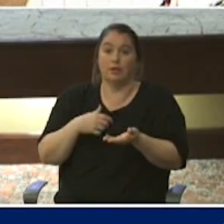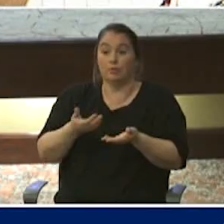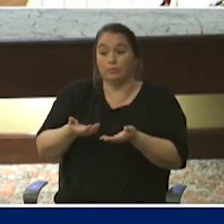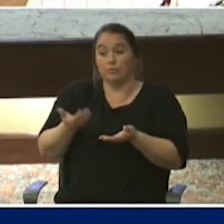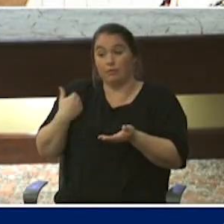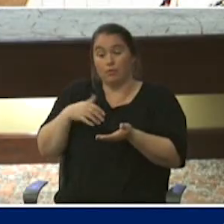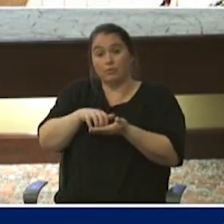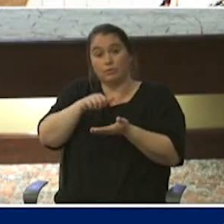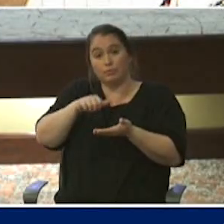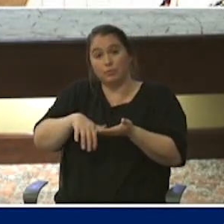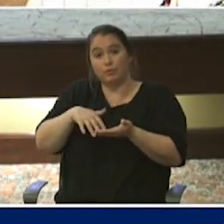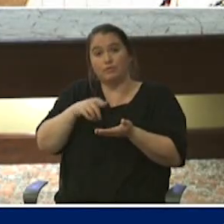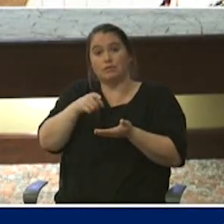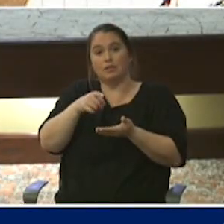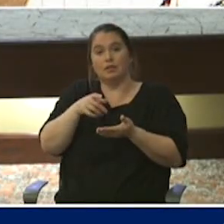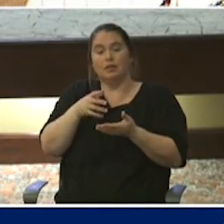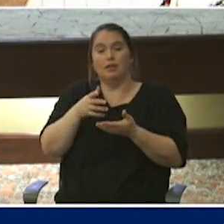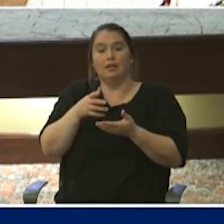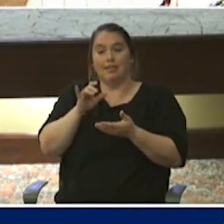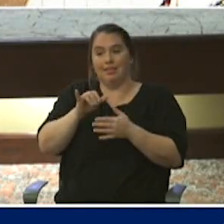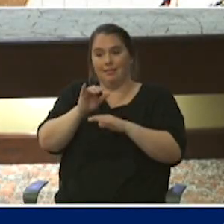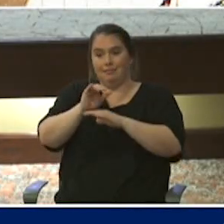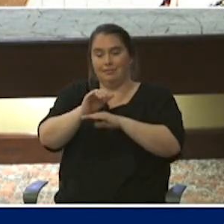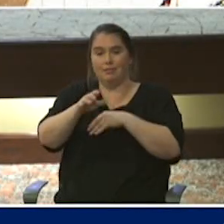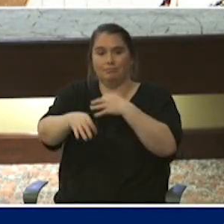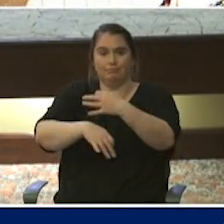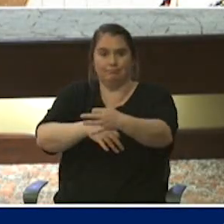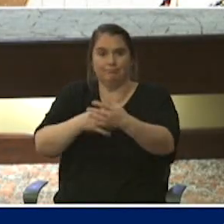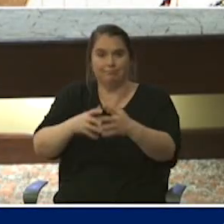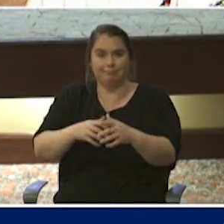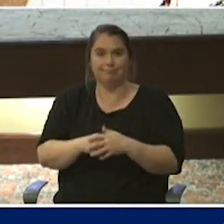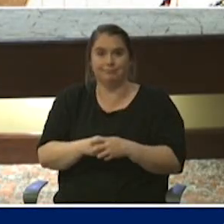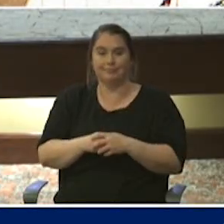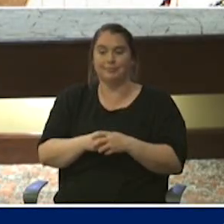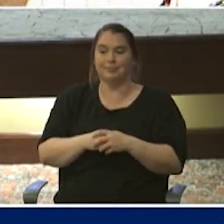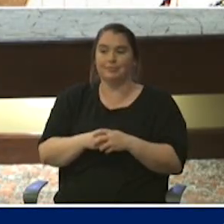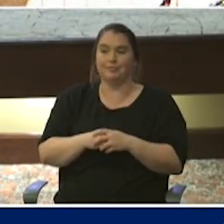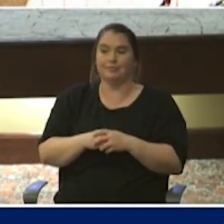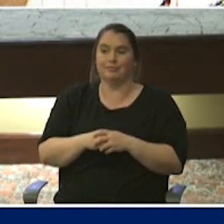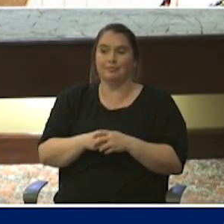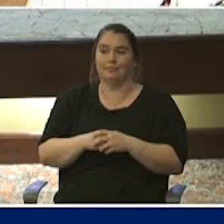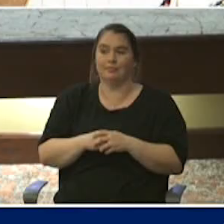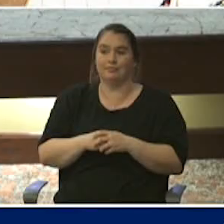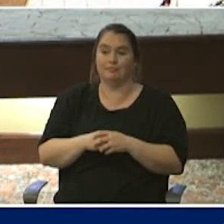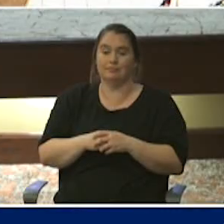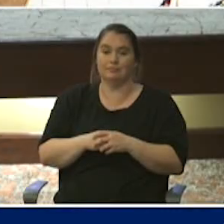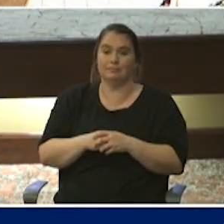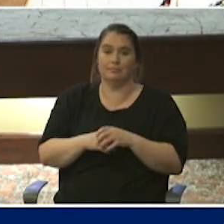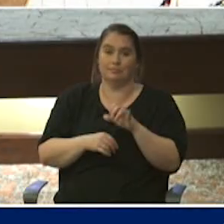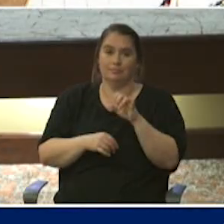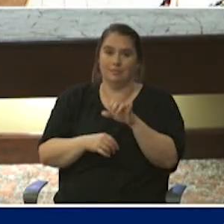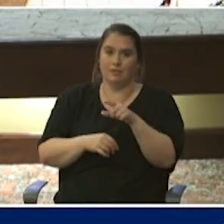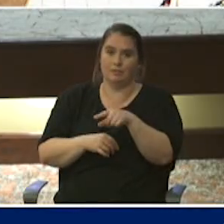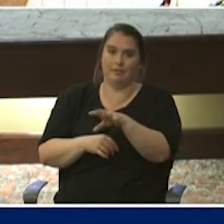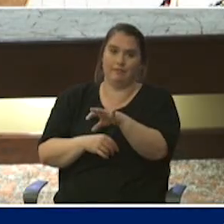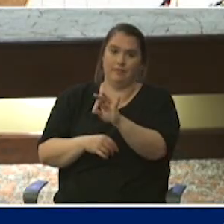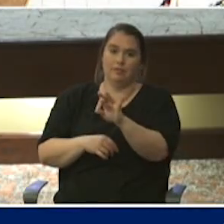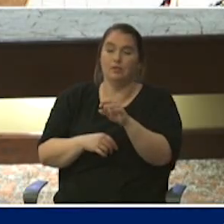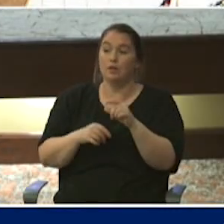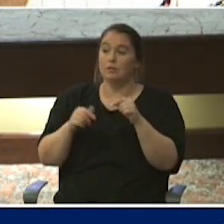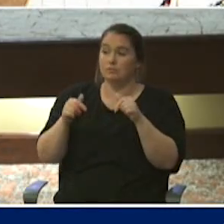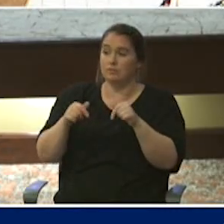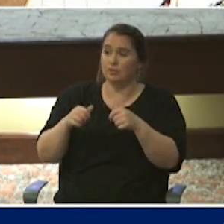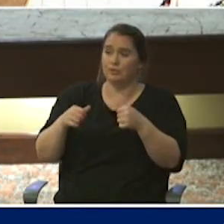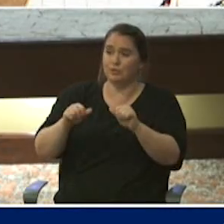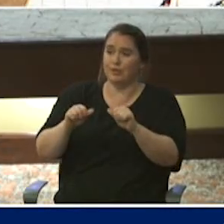of the installation of the 9x9 storm drain box. It's really deep at that location. So is this more the like try not to